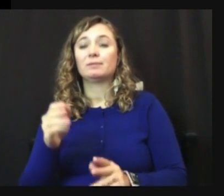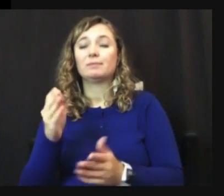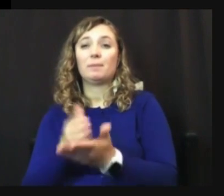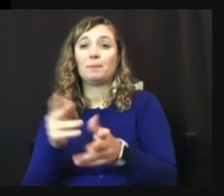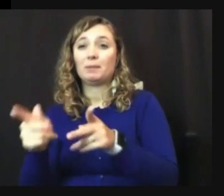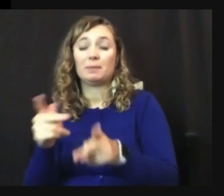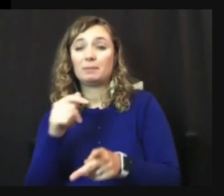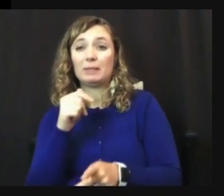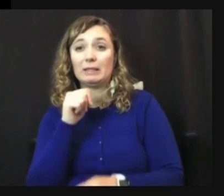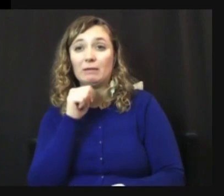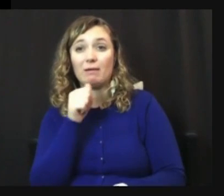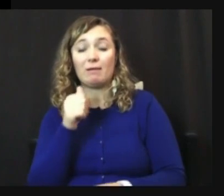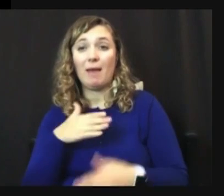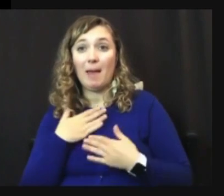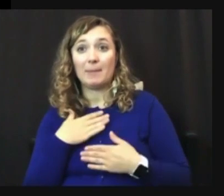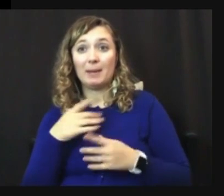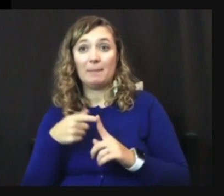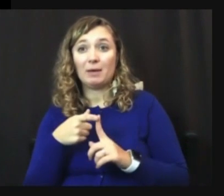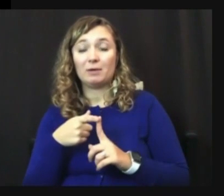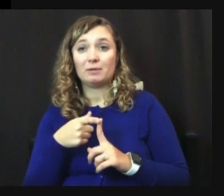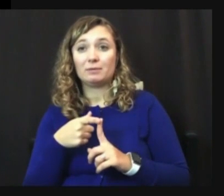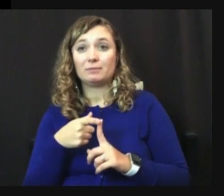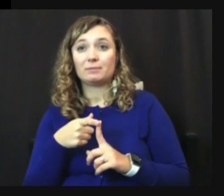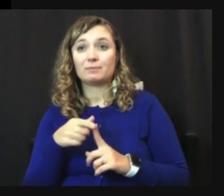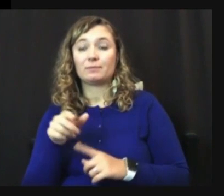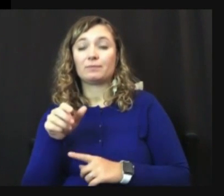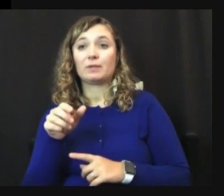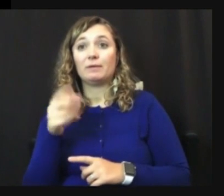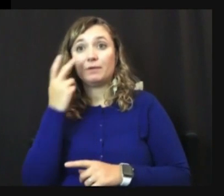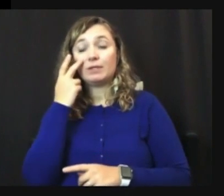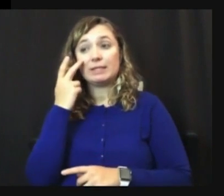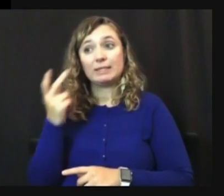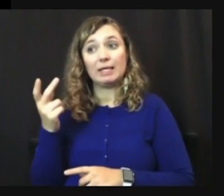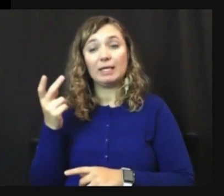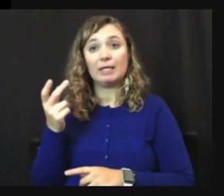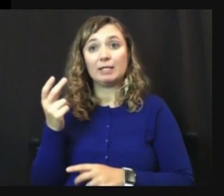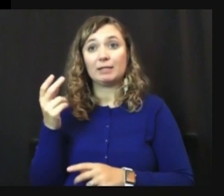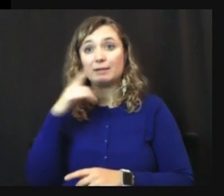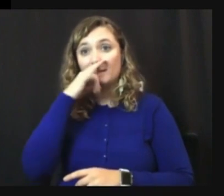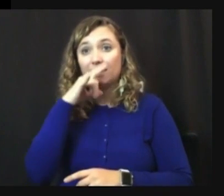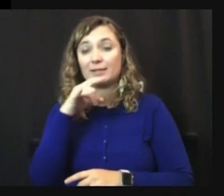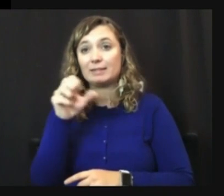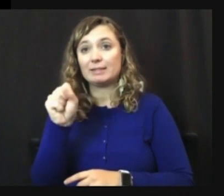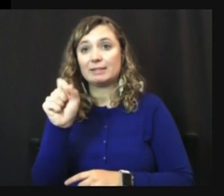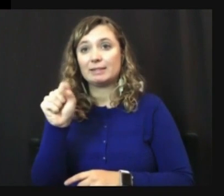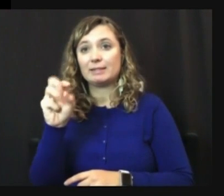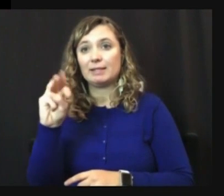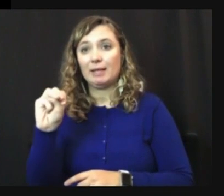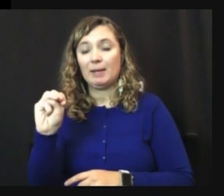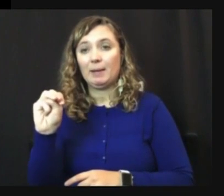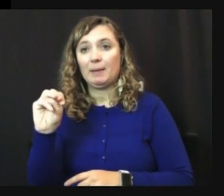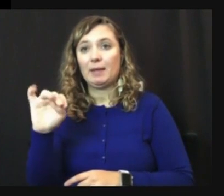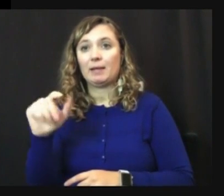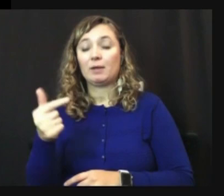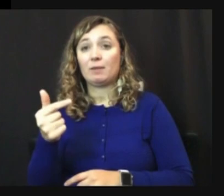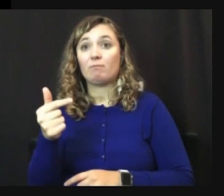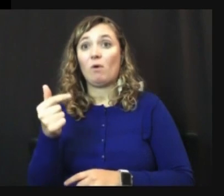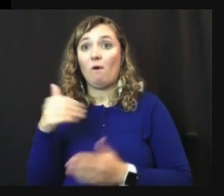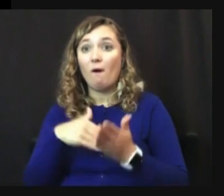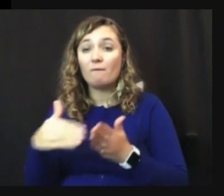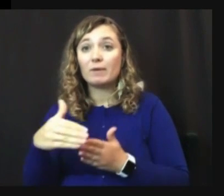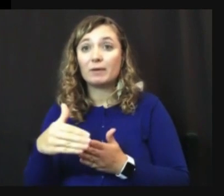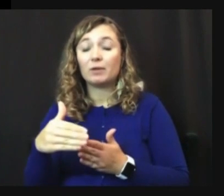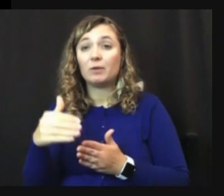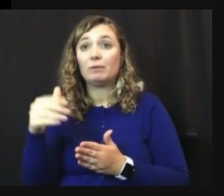seeing a child stim that often, then you need to be doing a lot more sensory-wise in your